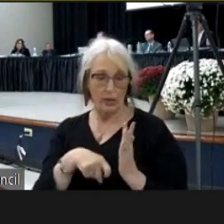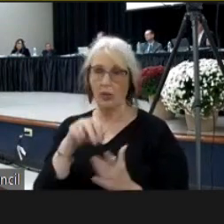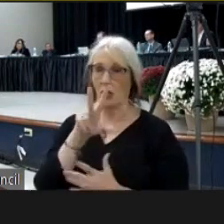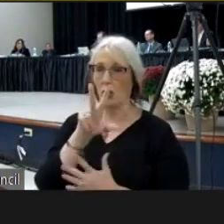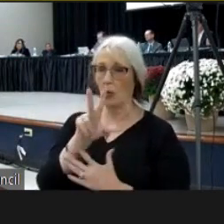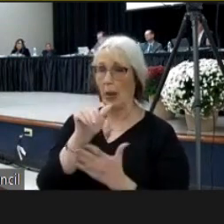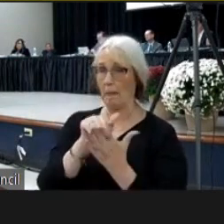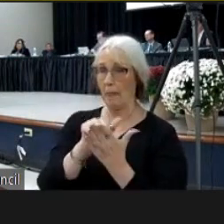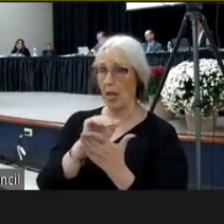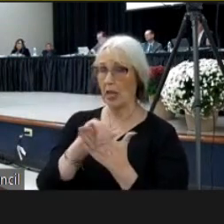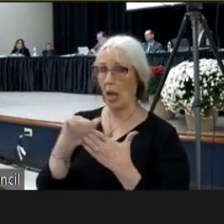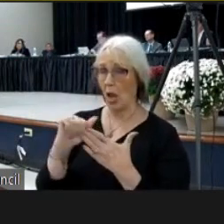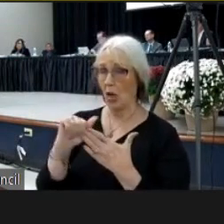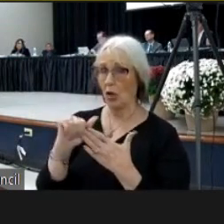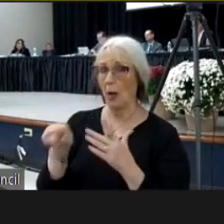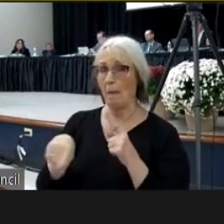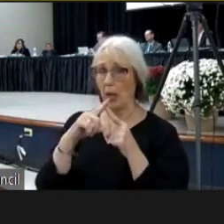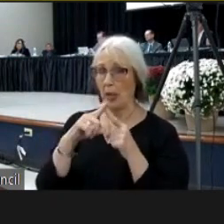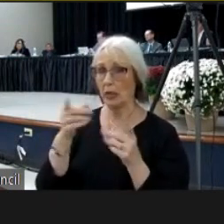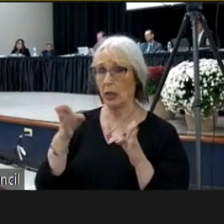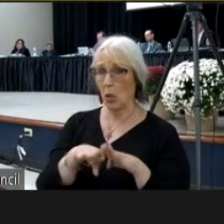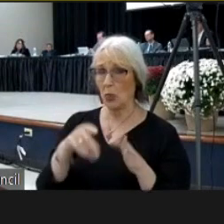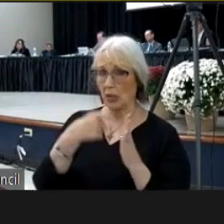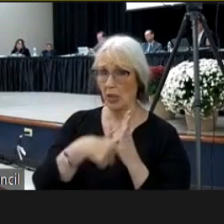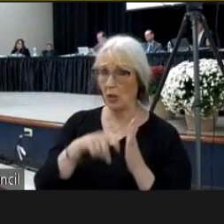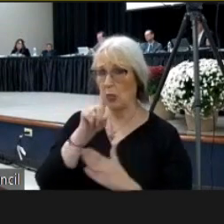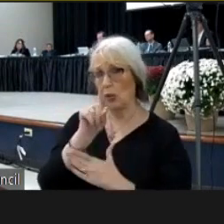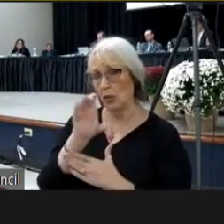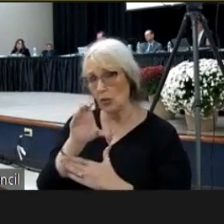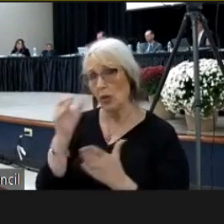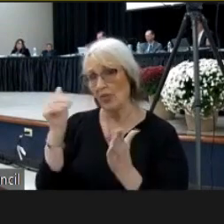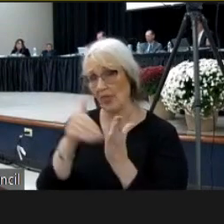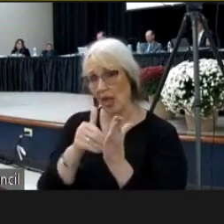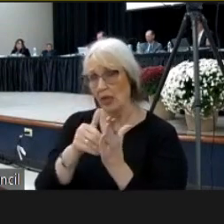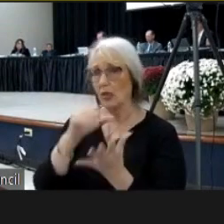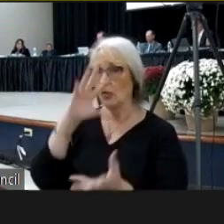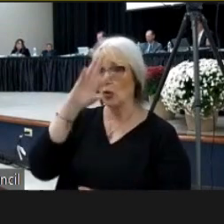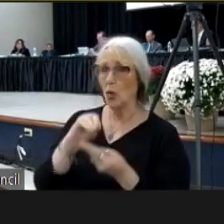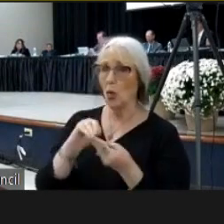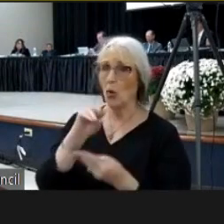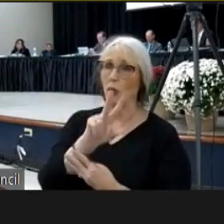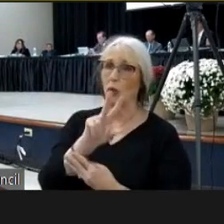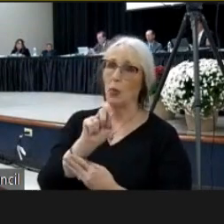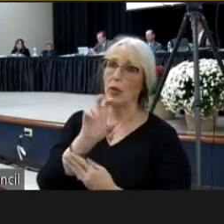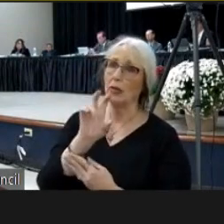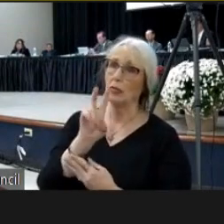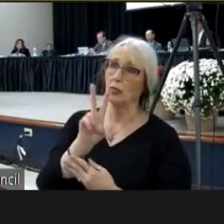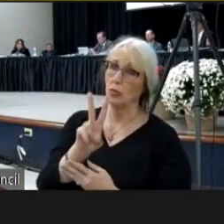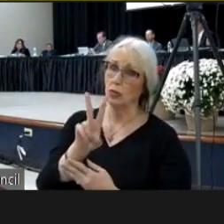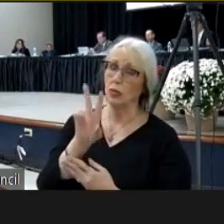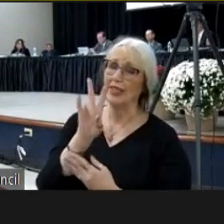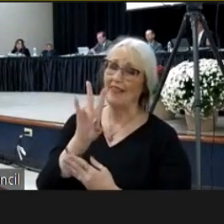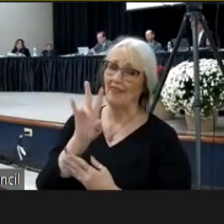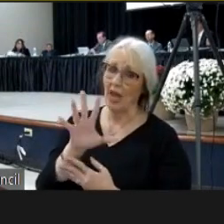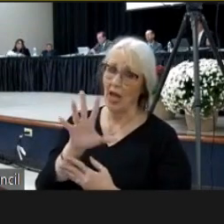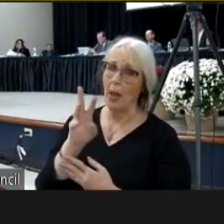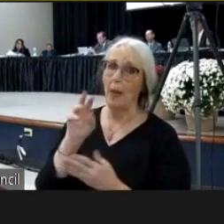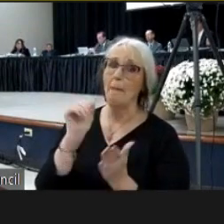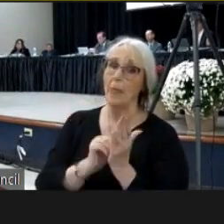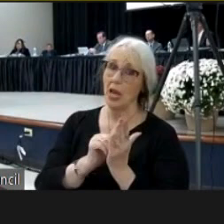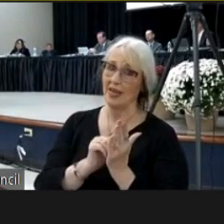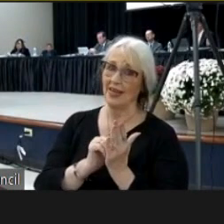million, an additional closing cost of over $100,000. So in total, about $3.275 million to get the